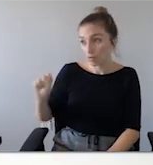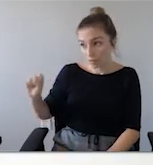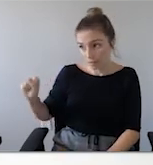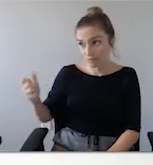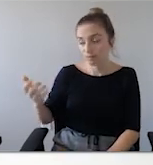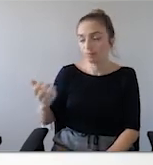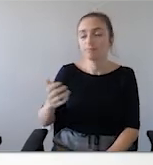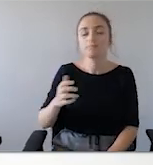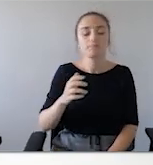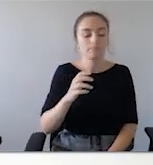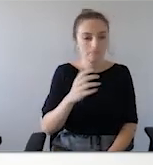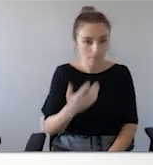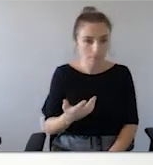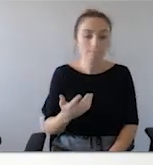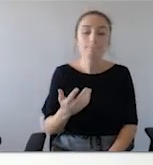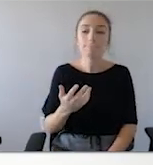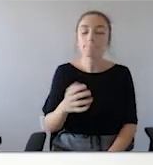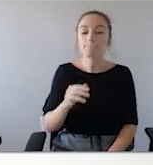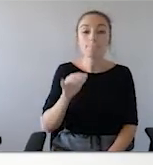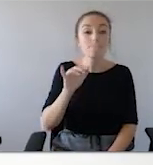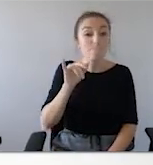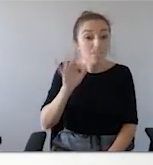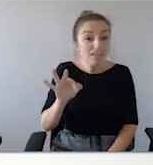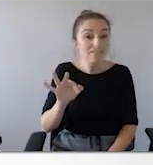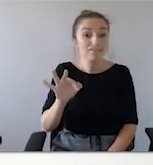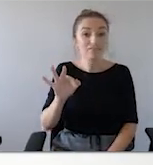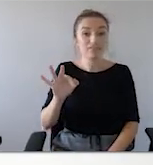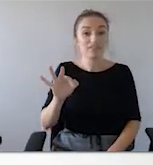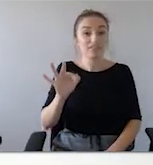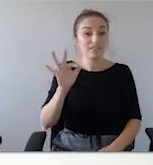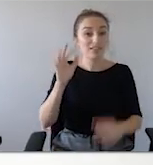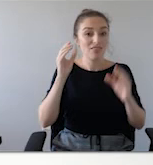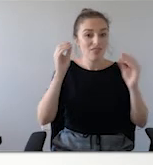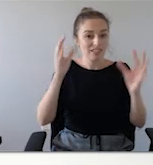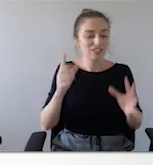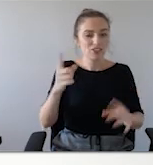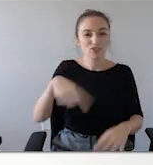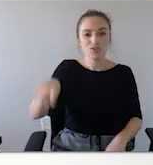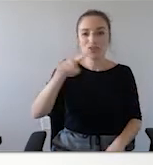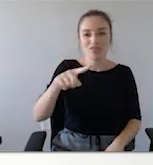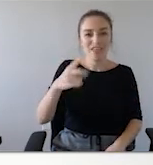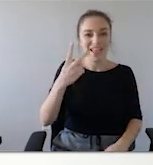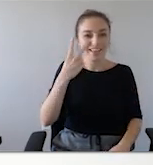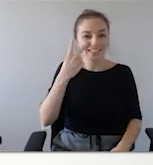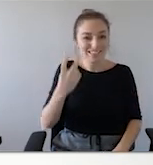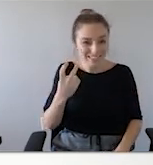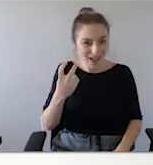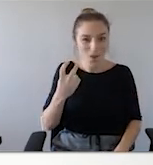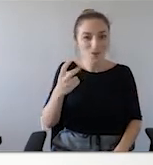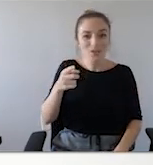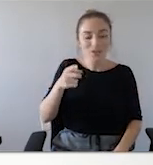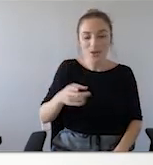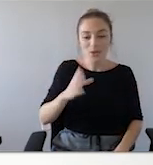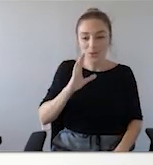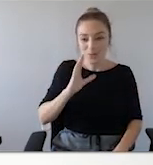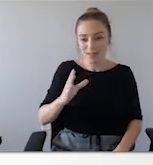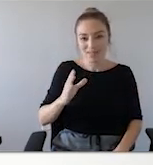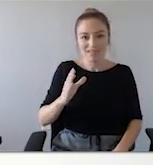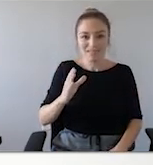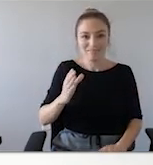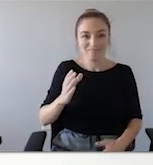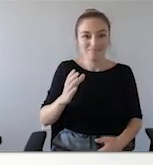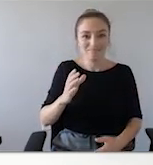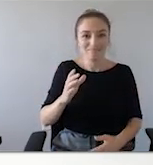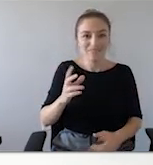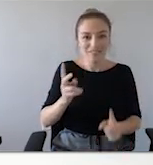think that you might file due process, they will continue to do what they are doing. You don't have